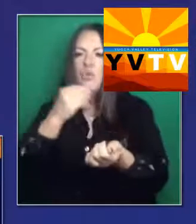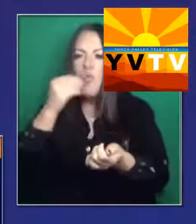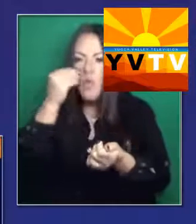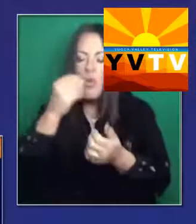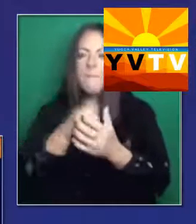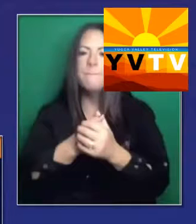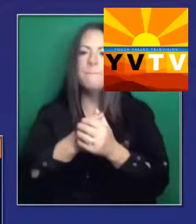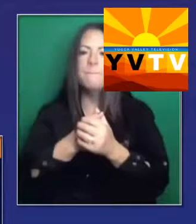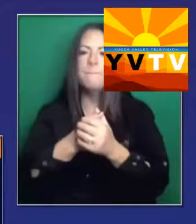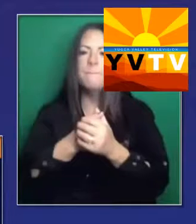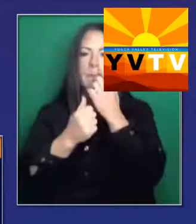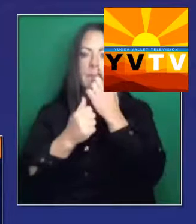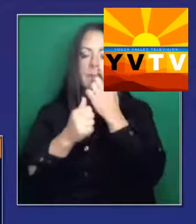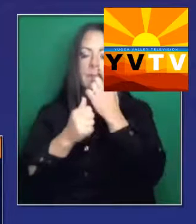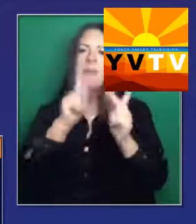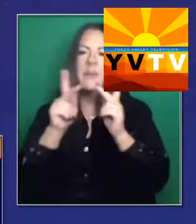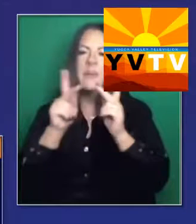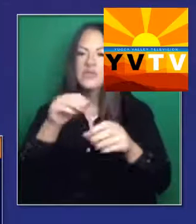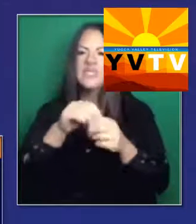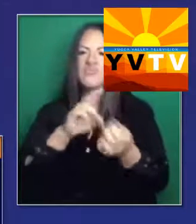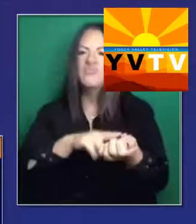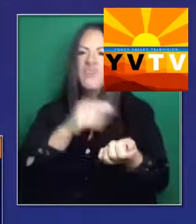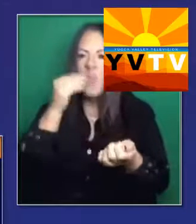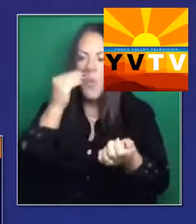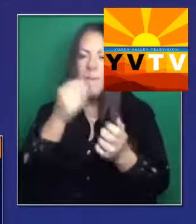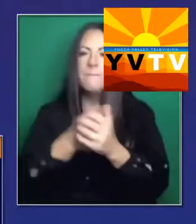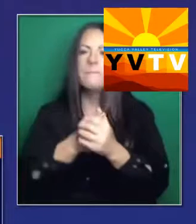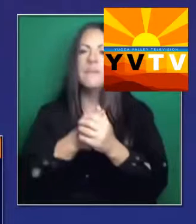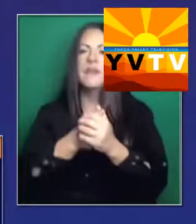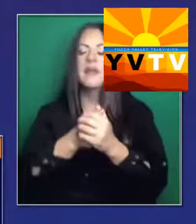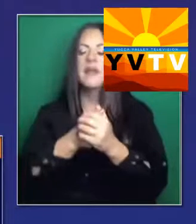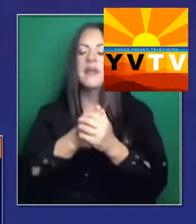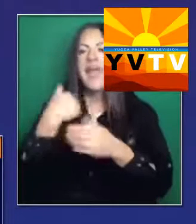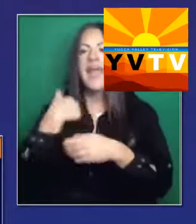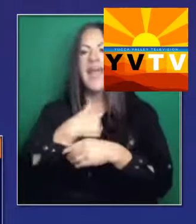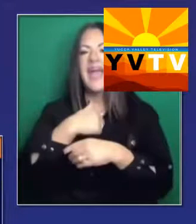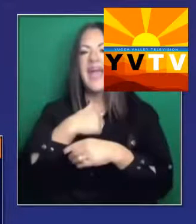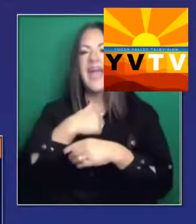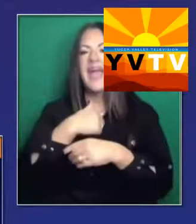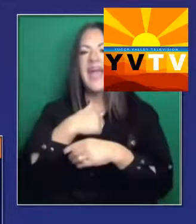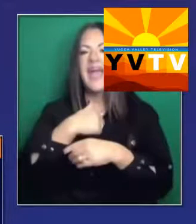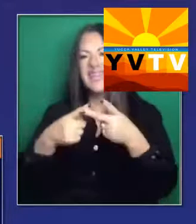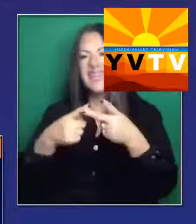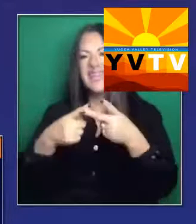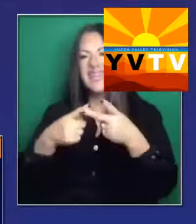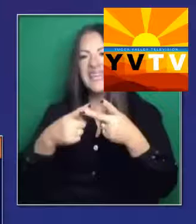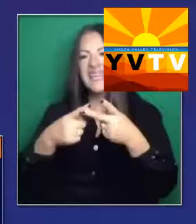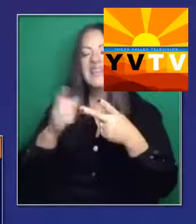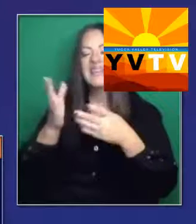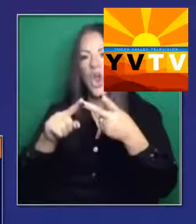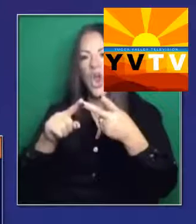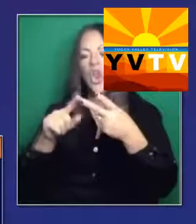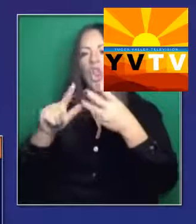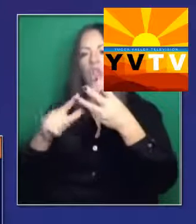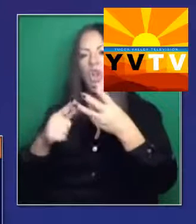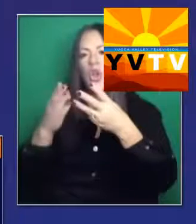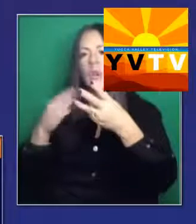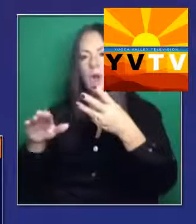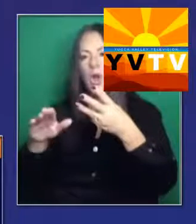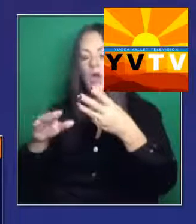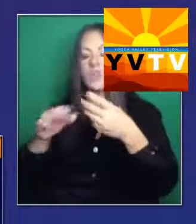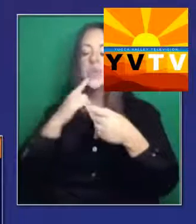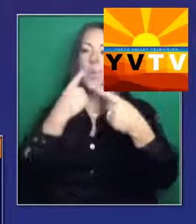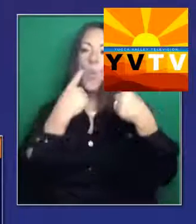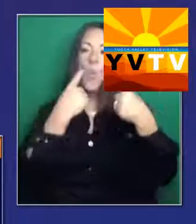that was discussed last week by our guidelines working group, and it has multiple tiers. Within each phase,